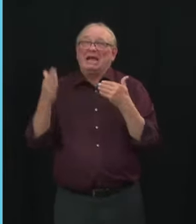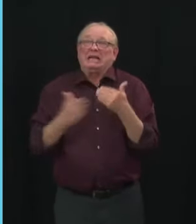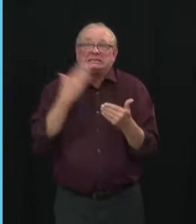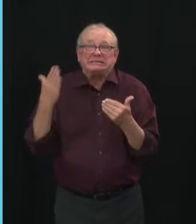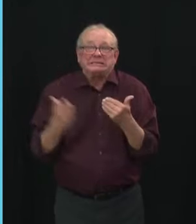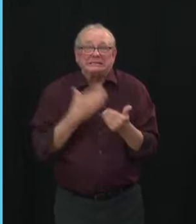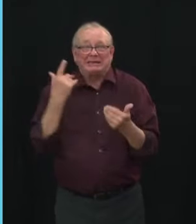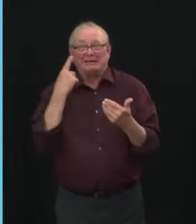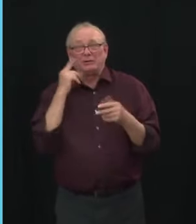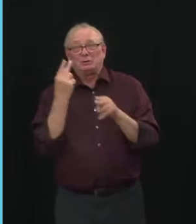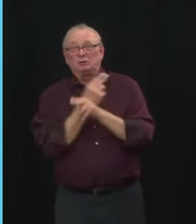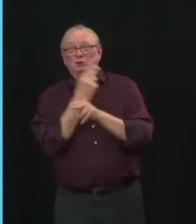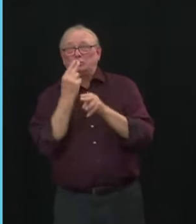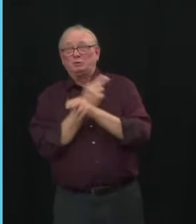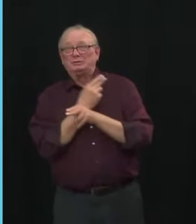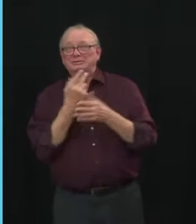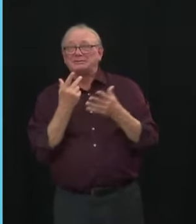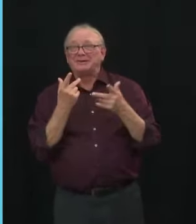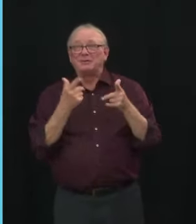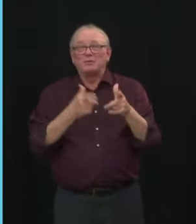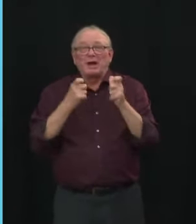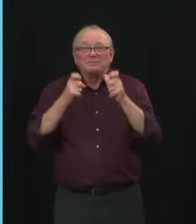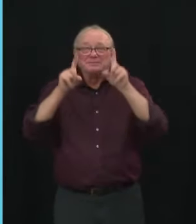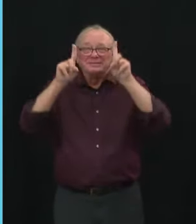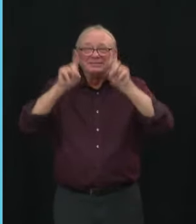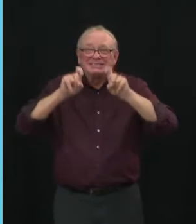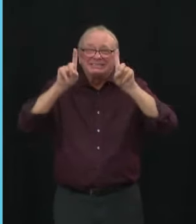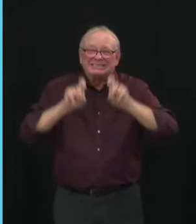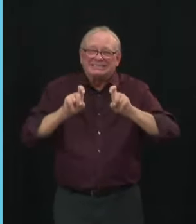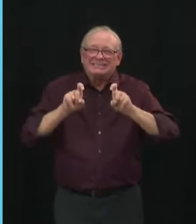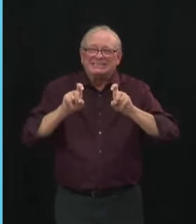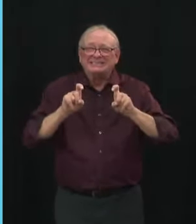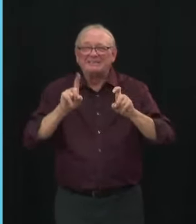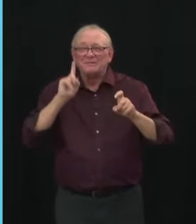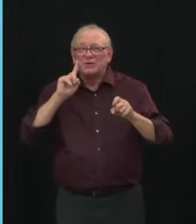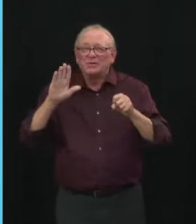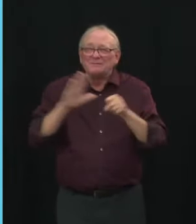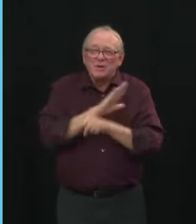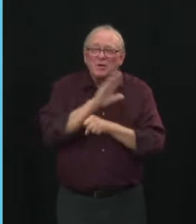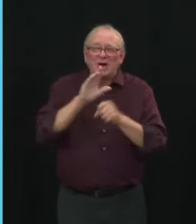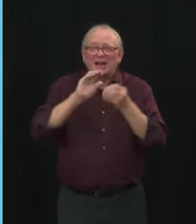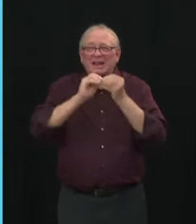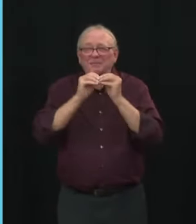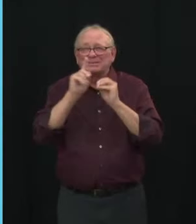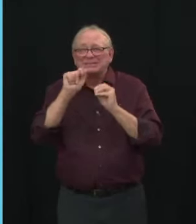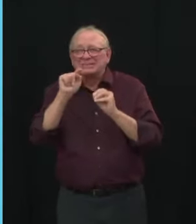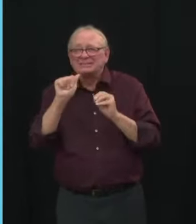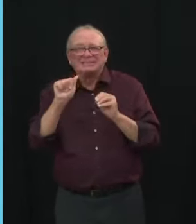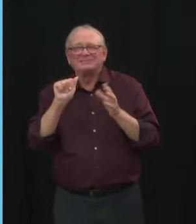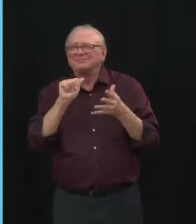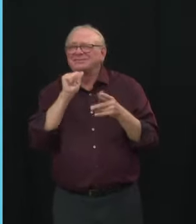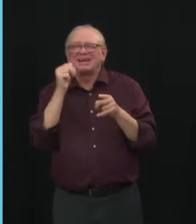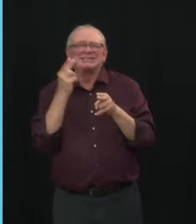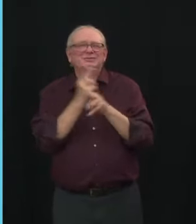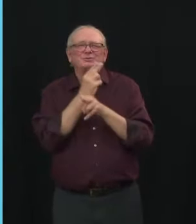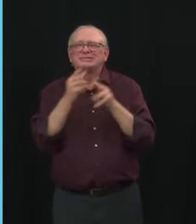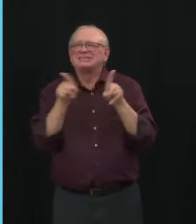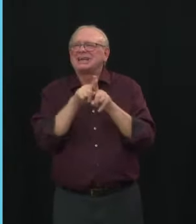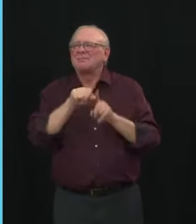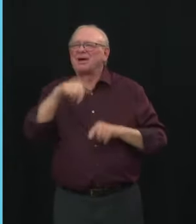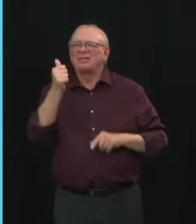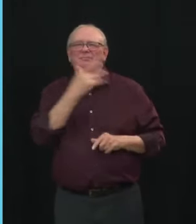results as part of the data stream. So that isn't something we're looking at this time, again, consistent with other provinces. With respect to long